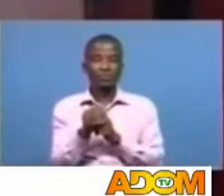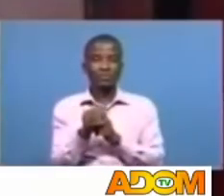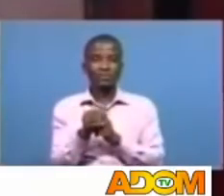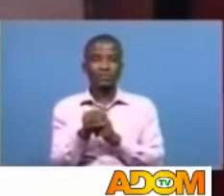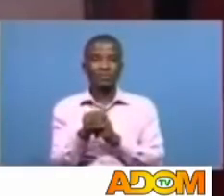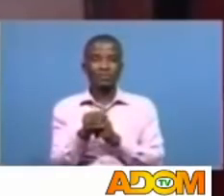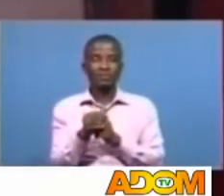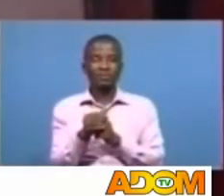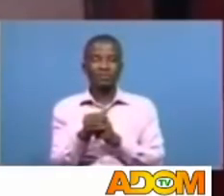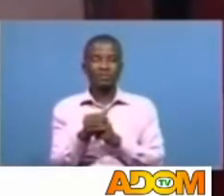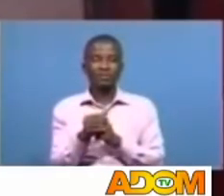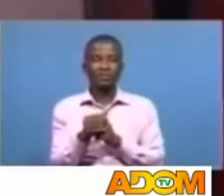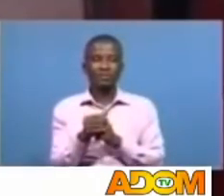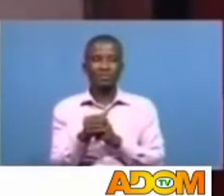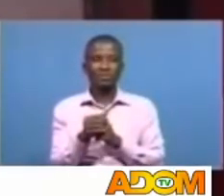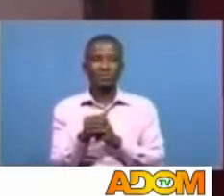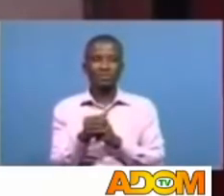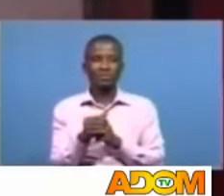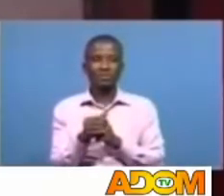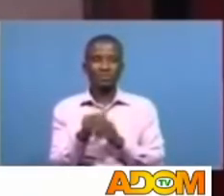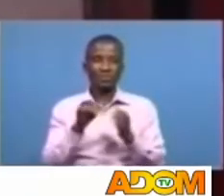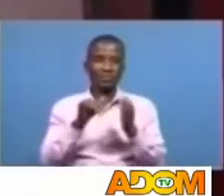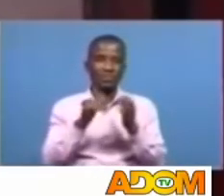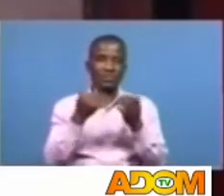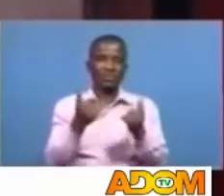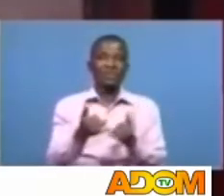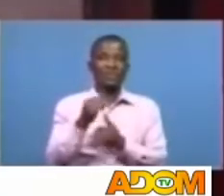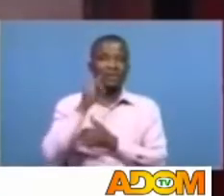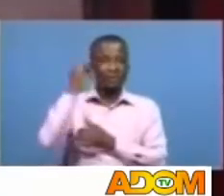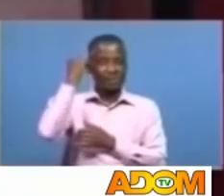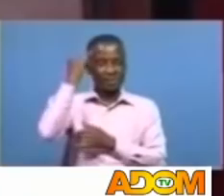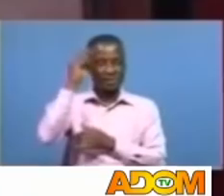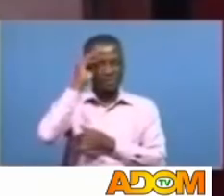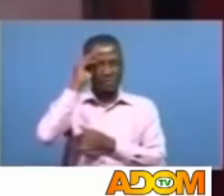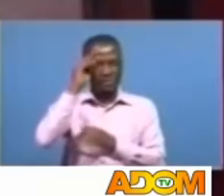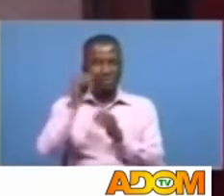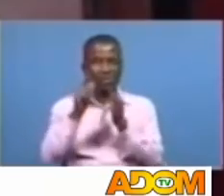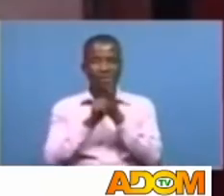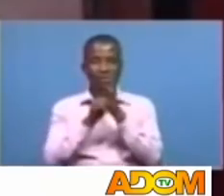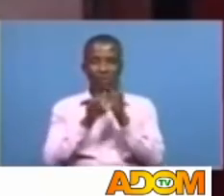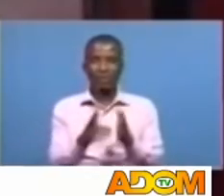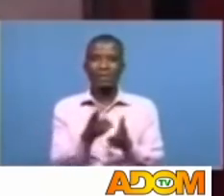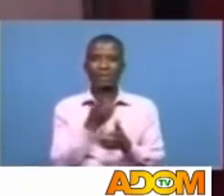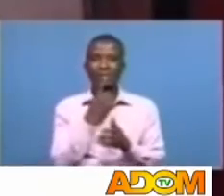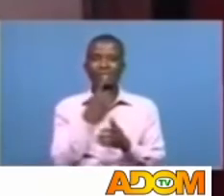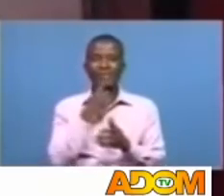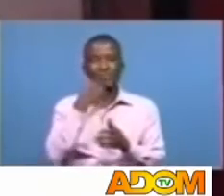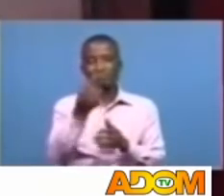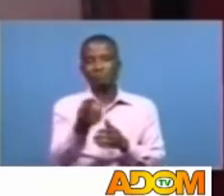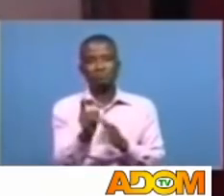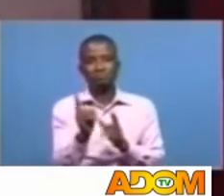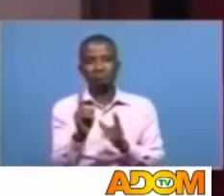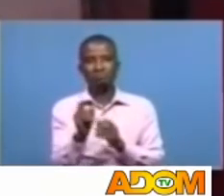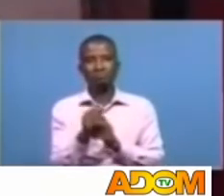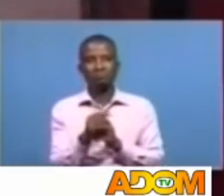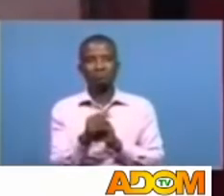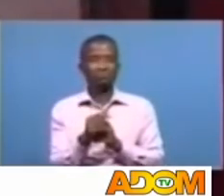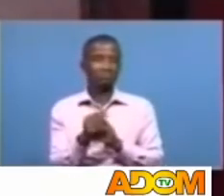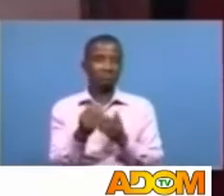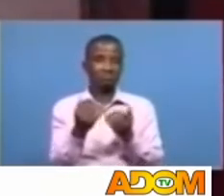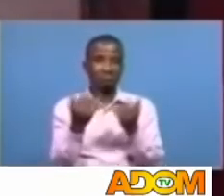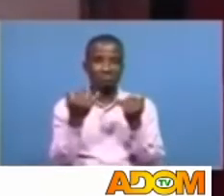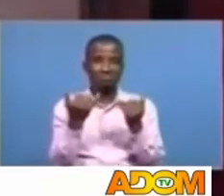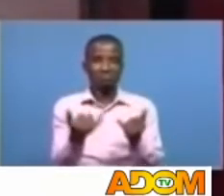which has occasioned the petitioner a miscarriage of justice. And on that